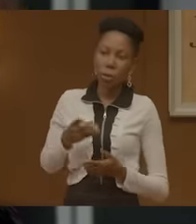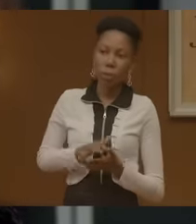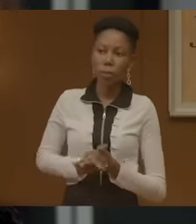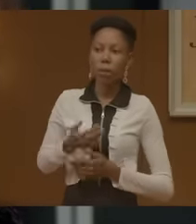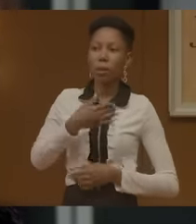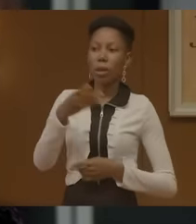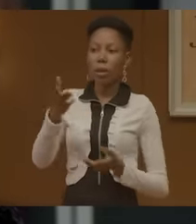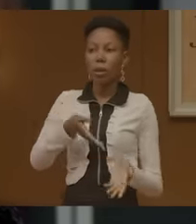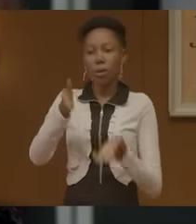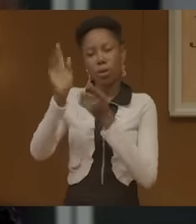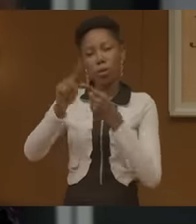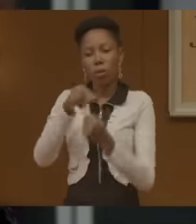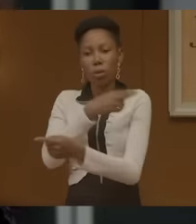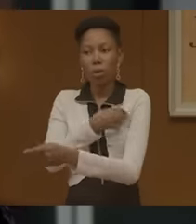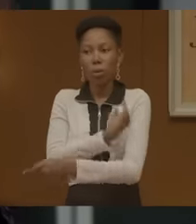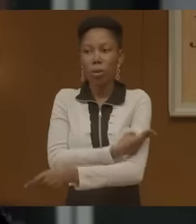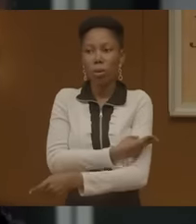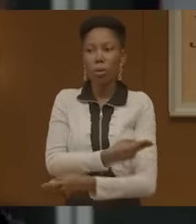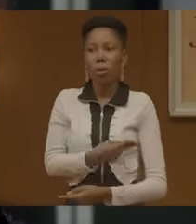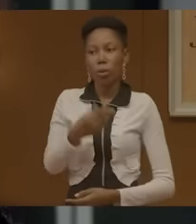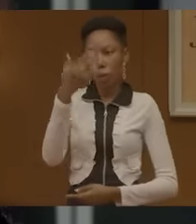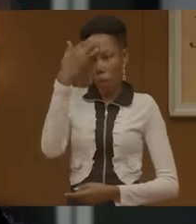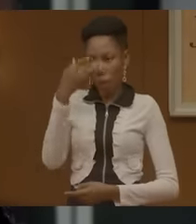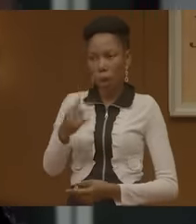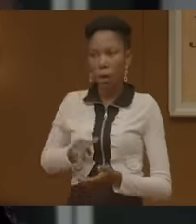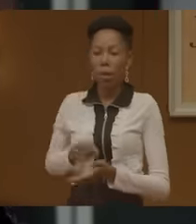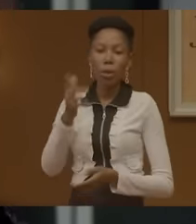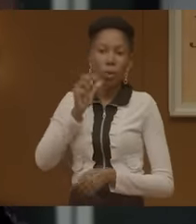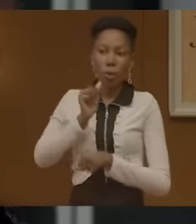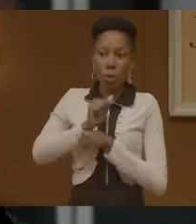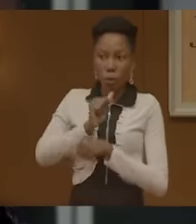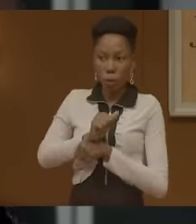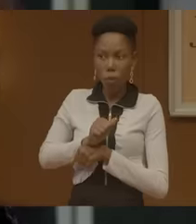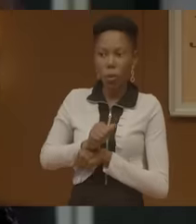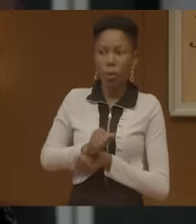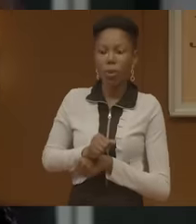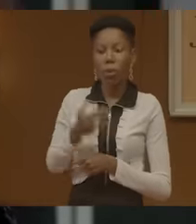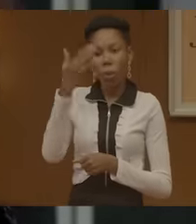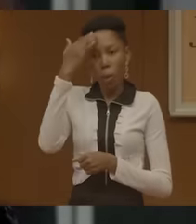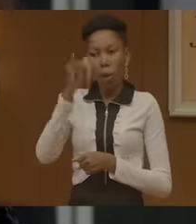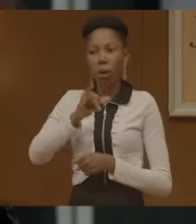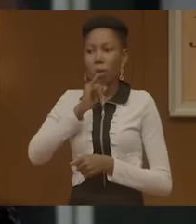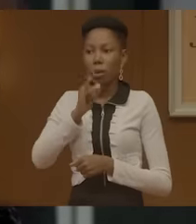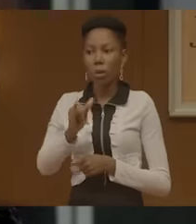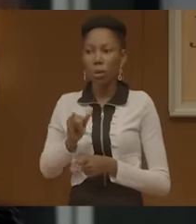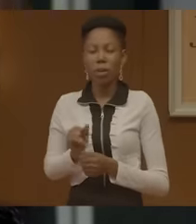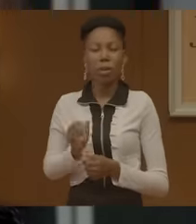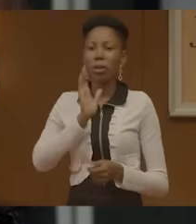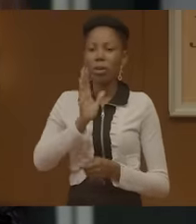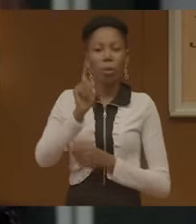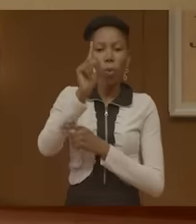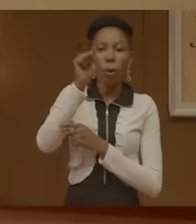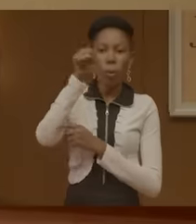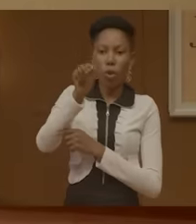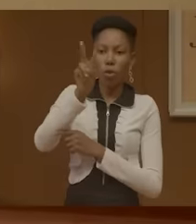this boy to the hospital, and the doctor said that they are going to work on his leg. That's bone and plastic surgery, which will cost me 1.2